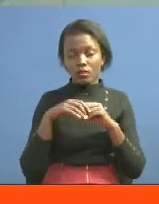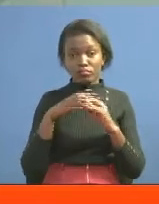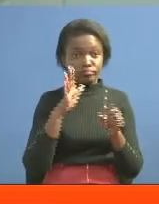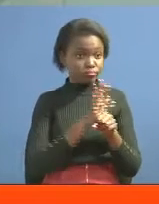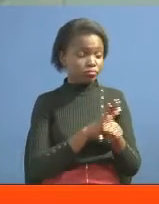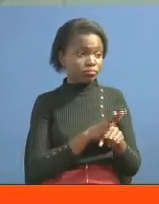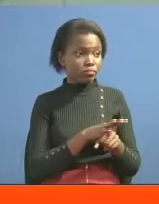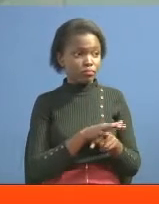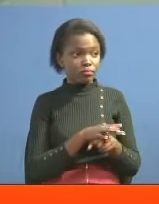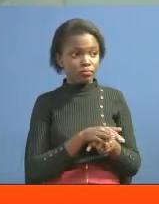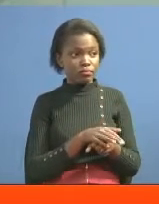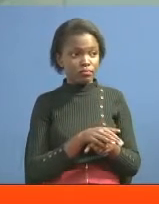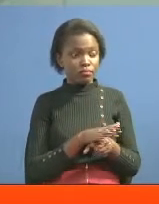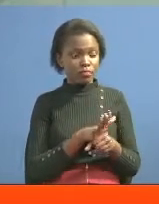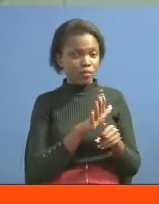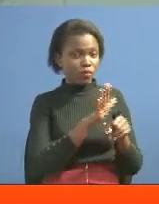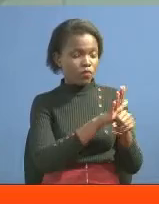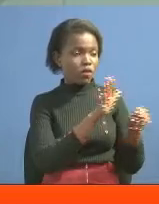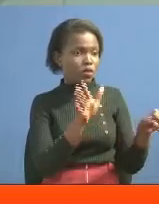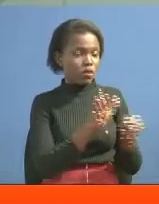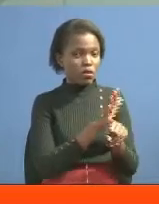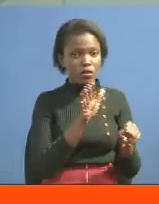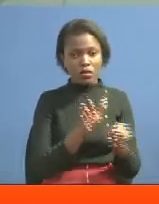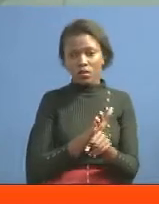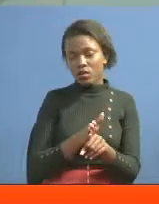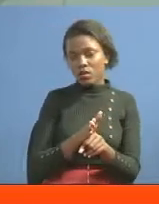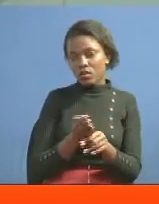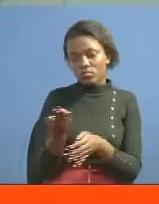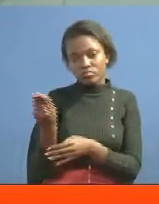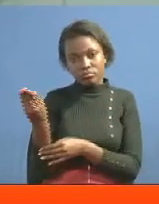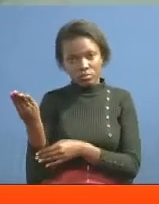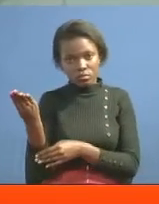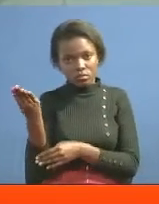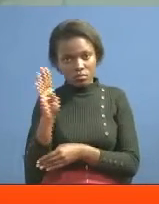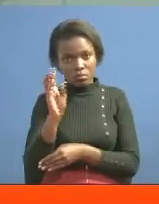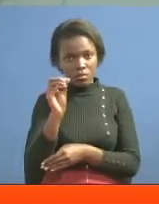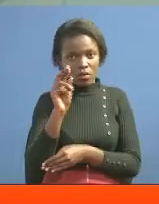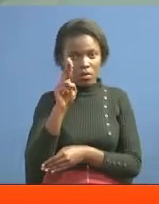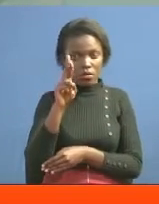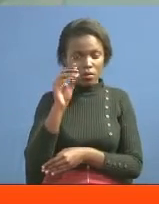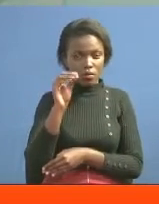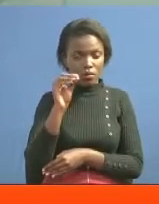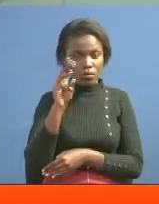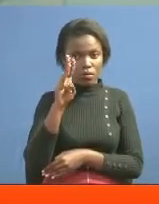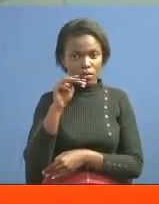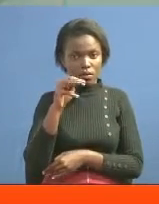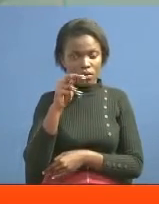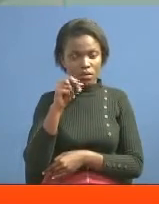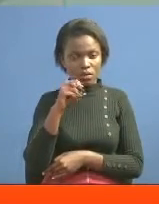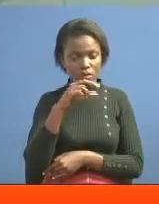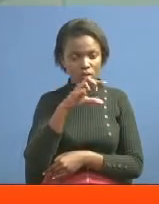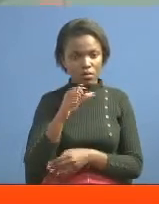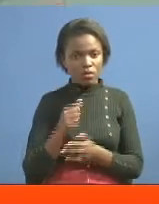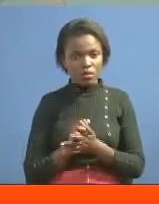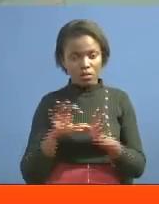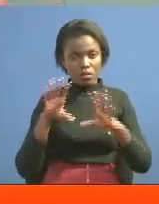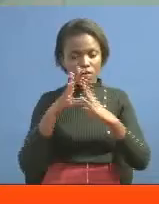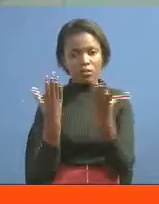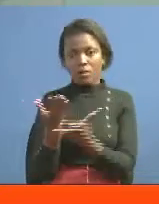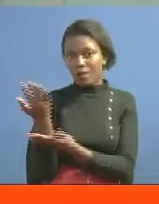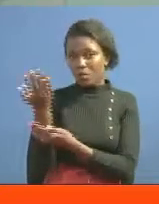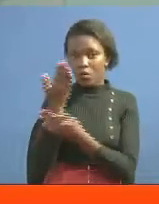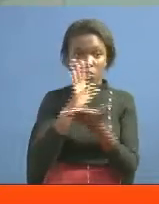normally filled using borrowing, which can be either domestic borrowing or international borrowing. And international borrowing is